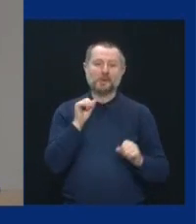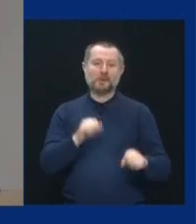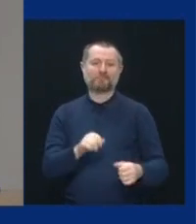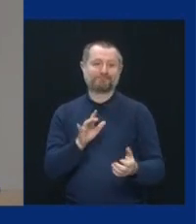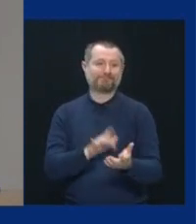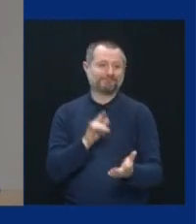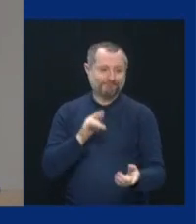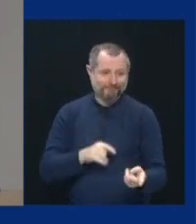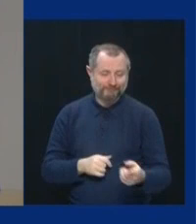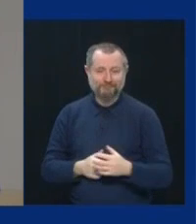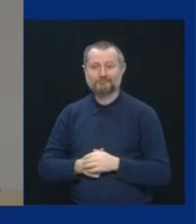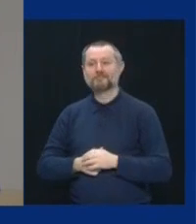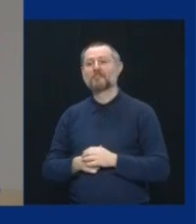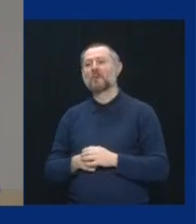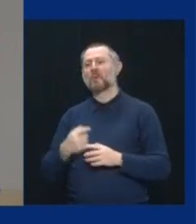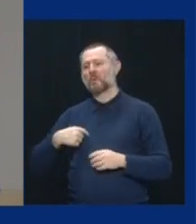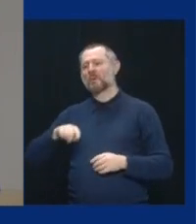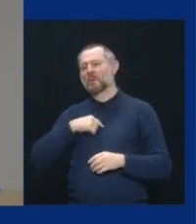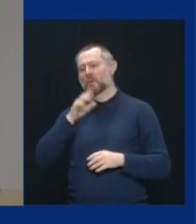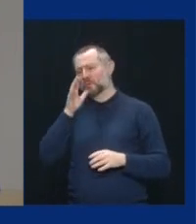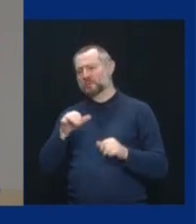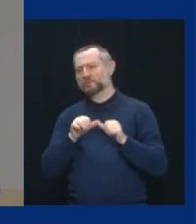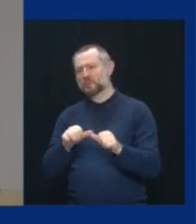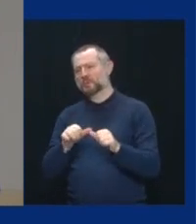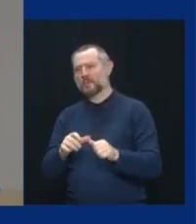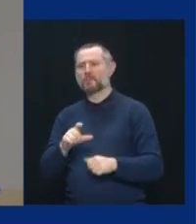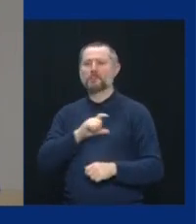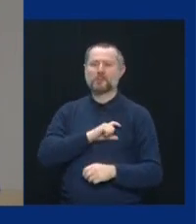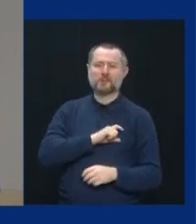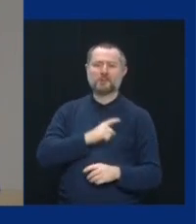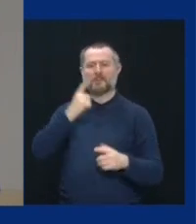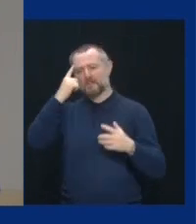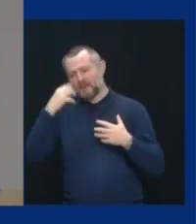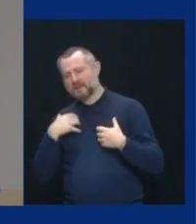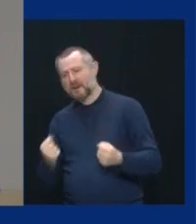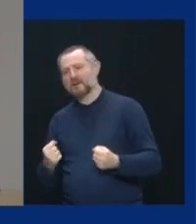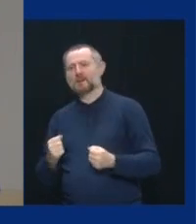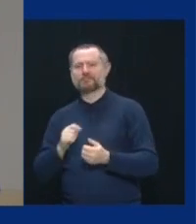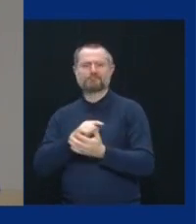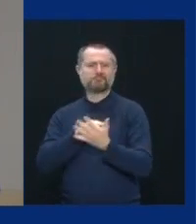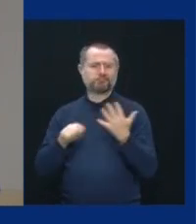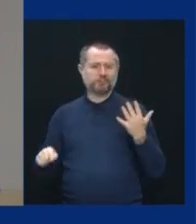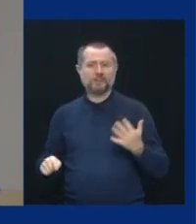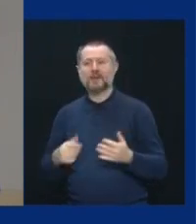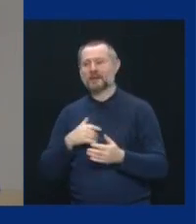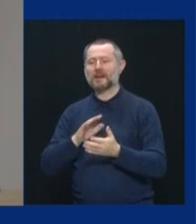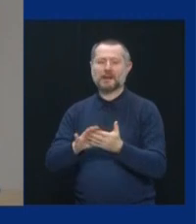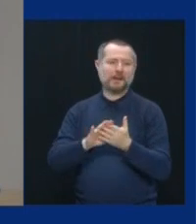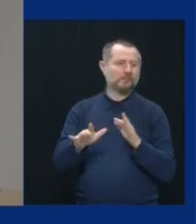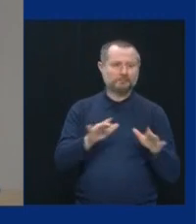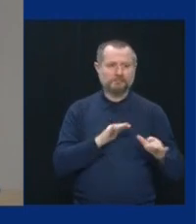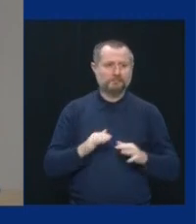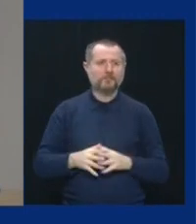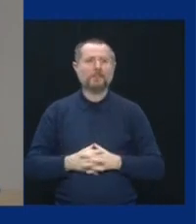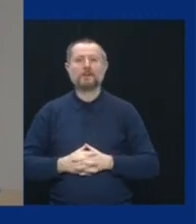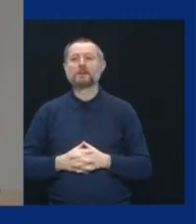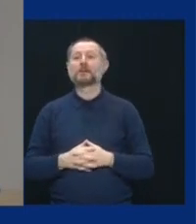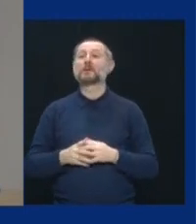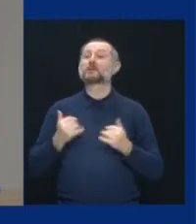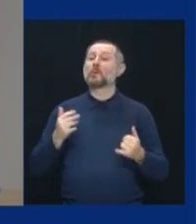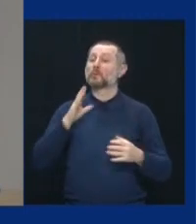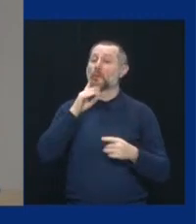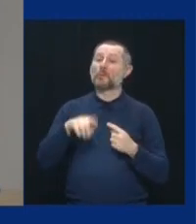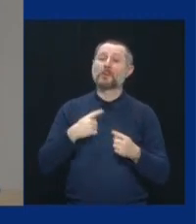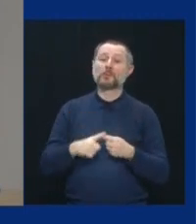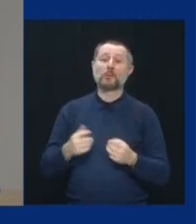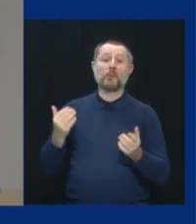So we'll continue to work on all tracks, policing, mental health, and our all-of-the-above approach to cleaning. On our phased reopening of the subway system